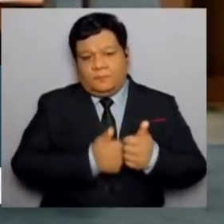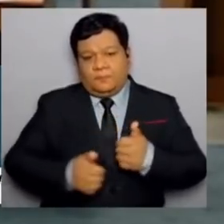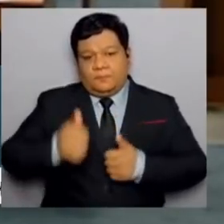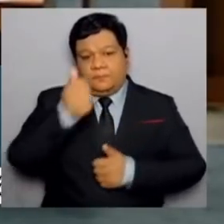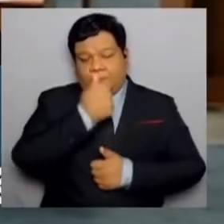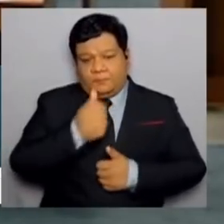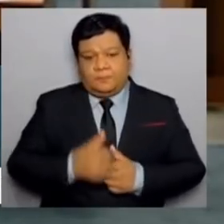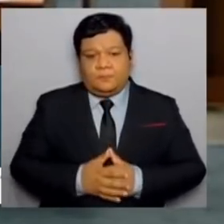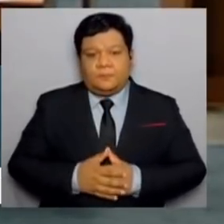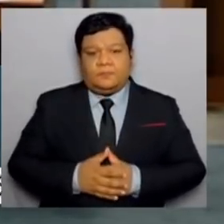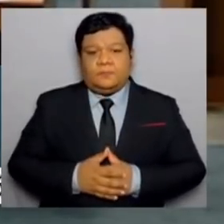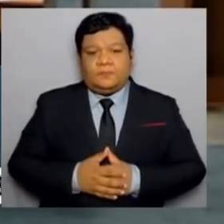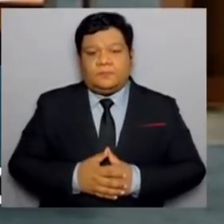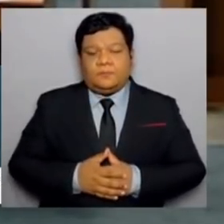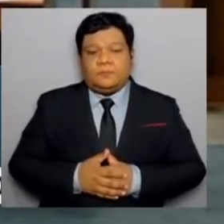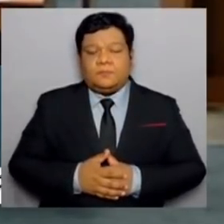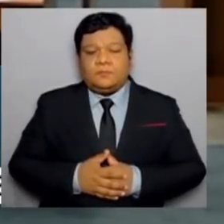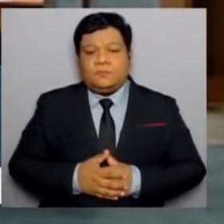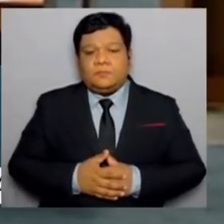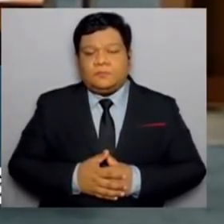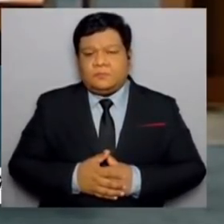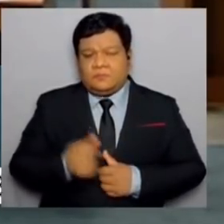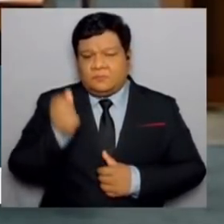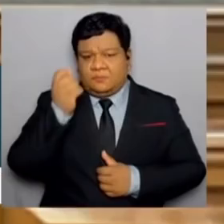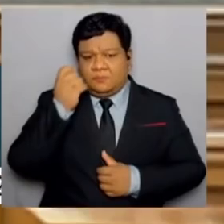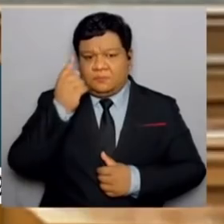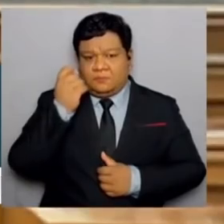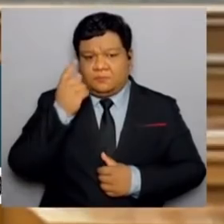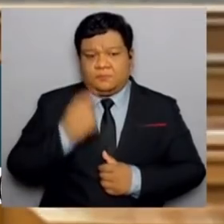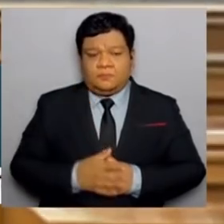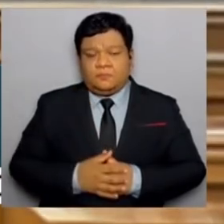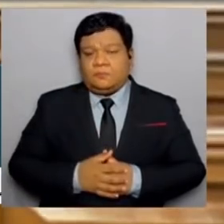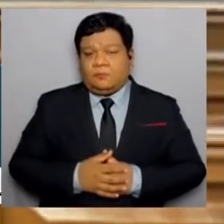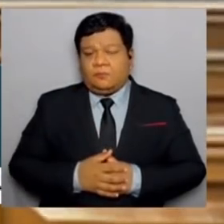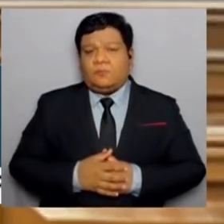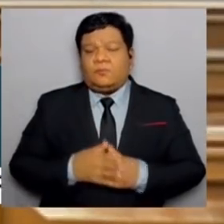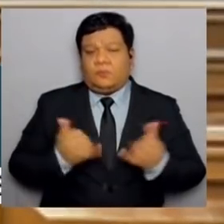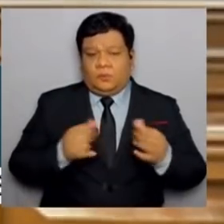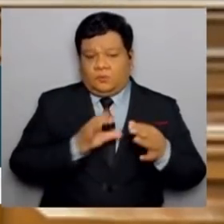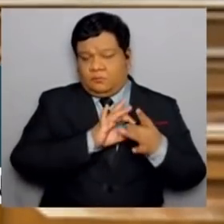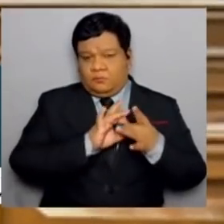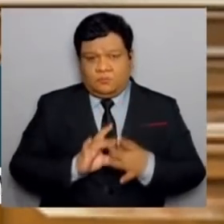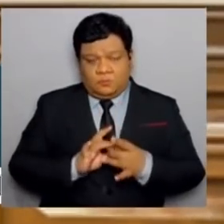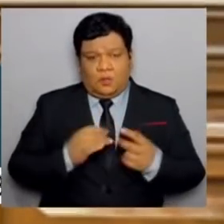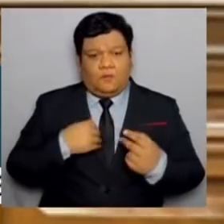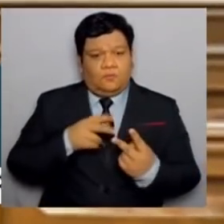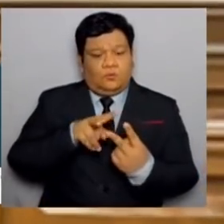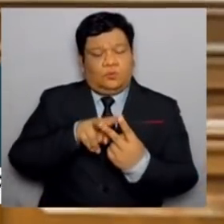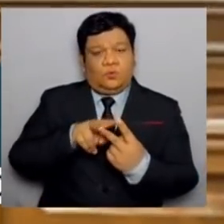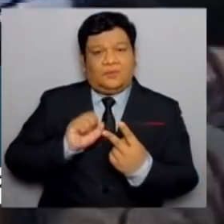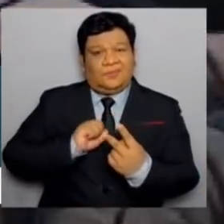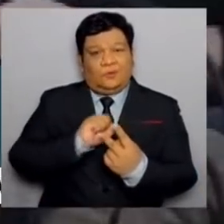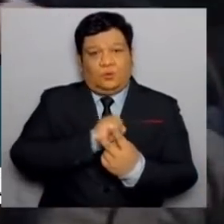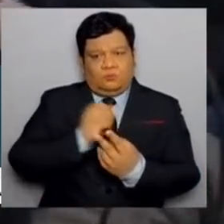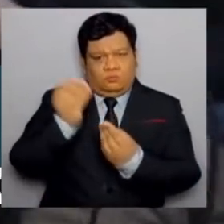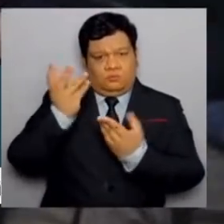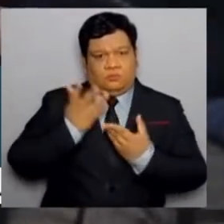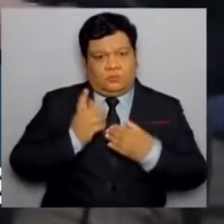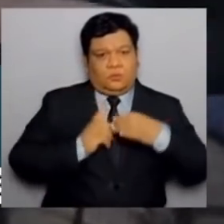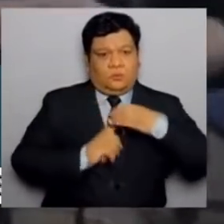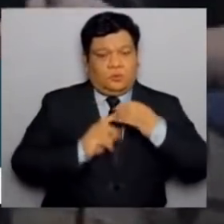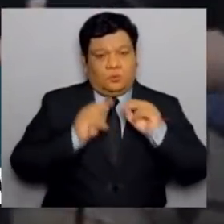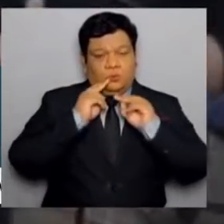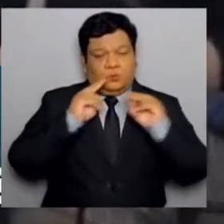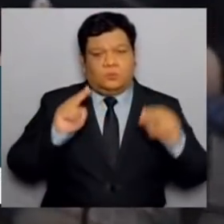13 votes to corner the Senate presidency. In line with this, two senators told ABS-CBN News that Zubiri has